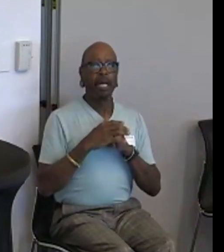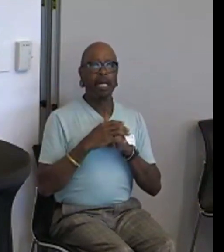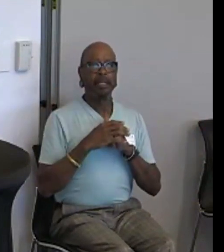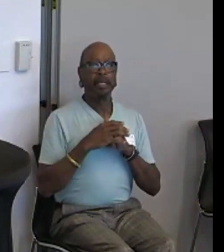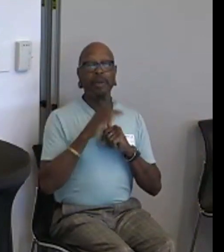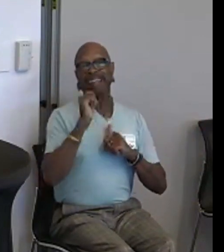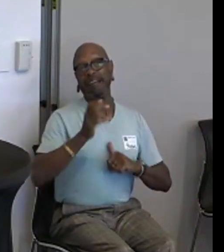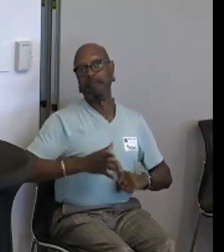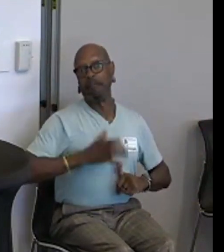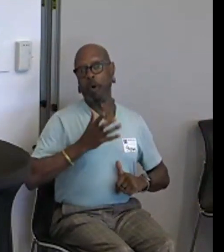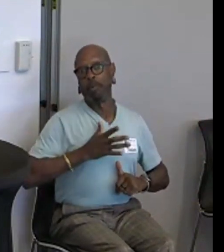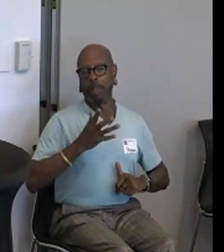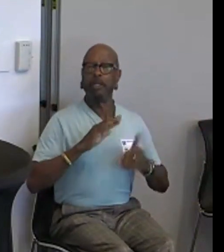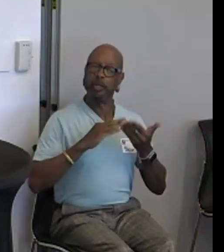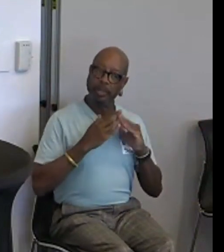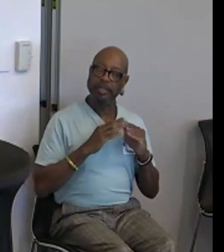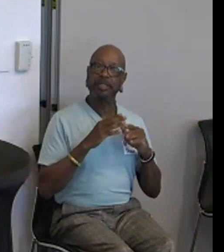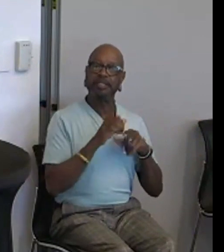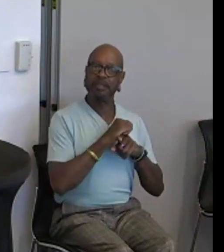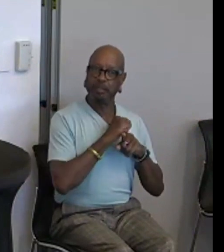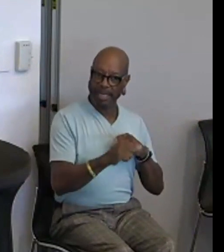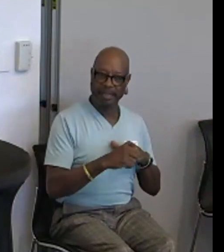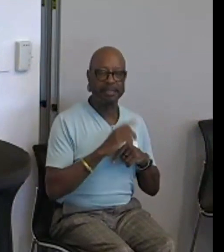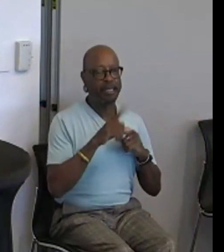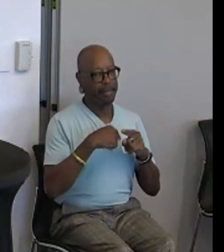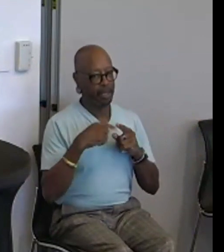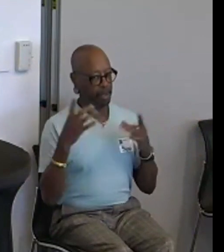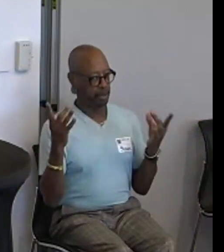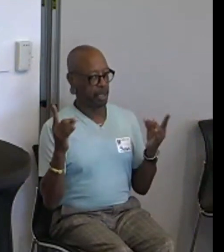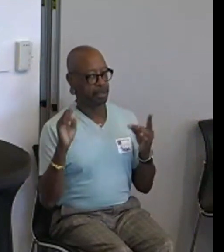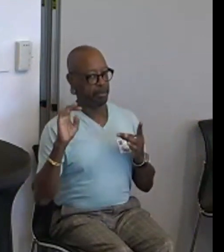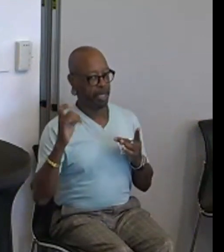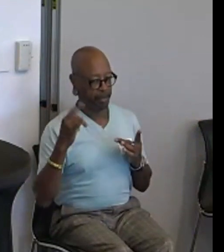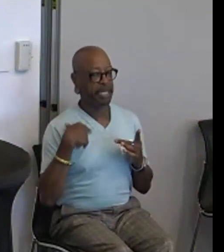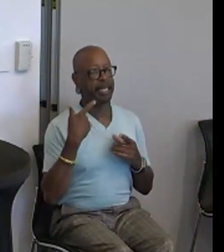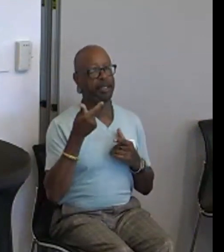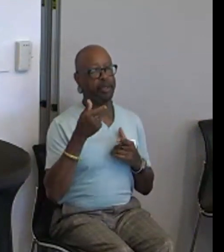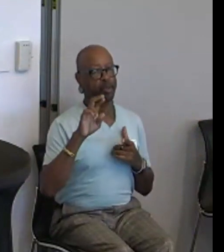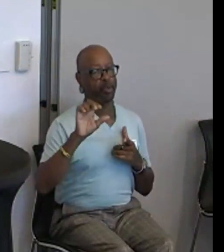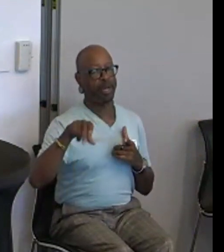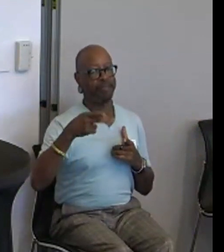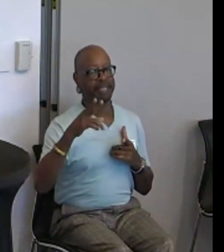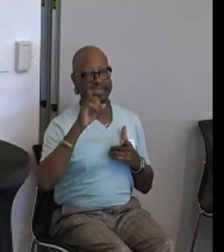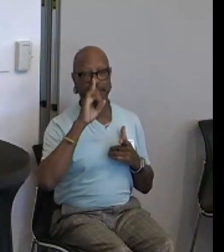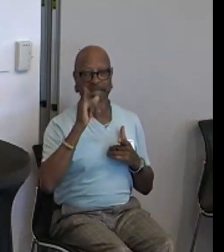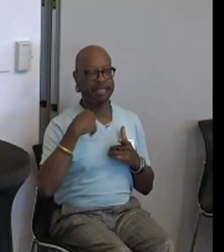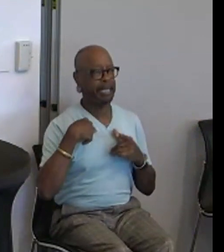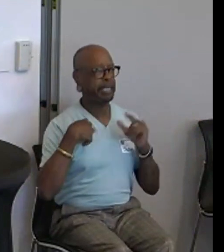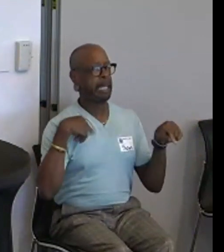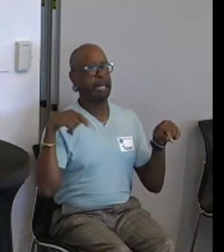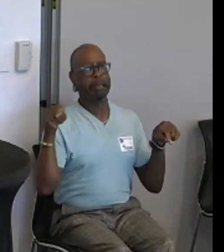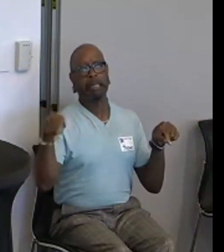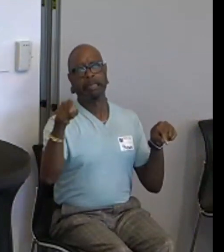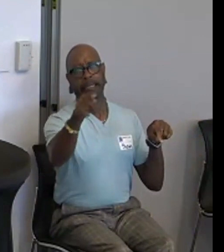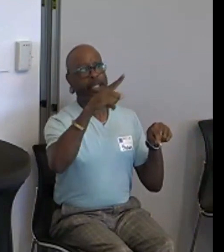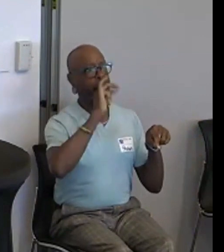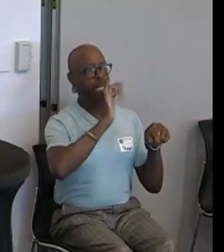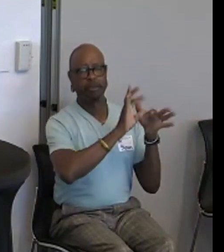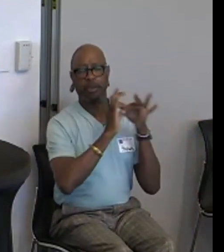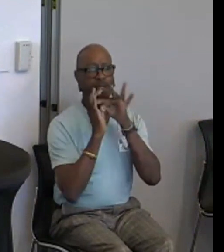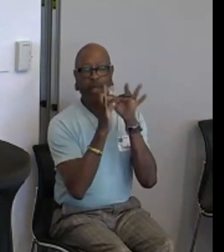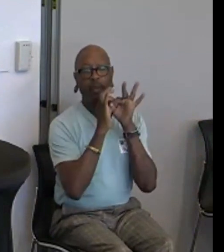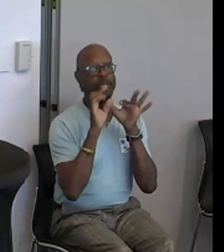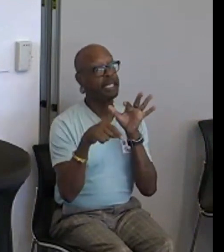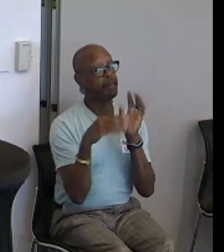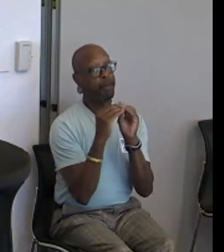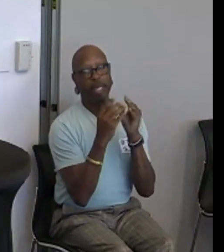informal communities of practice around tactile maps and tactile graphics, but they're fragmented, and we need more leadership. I